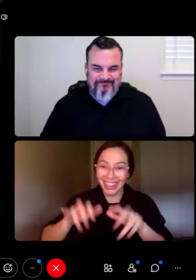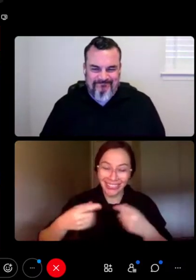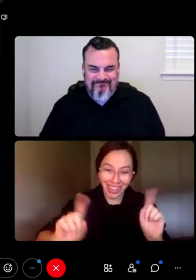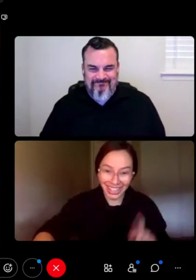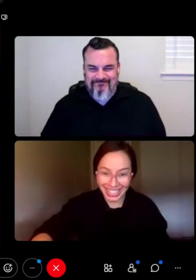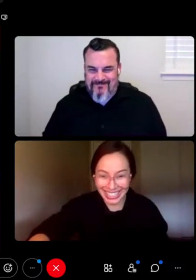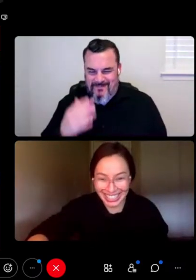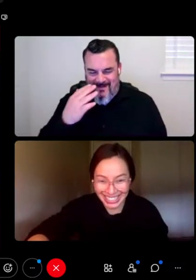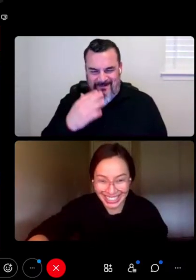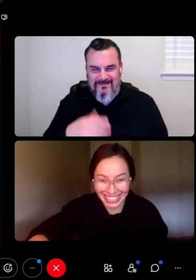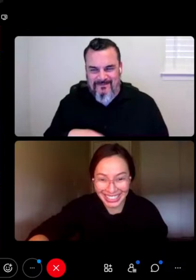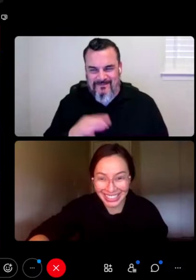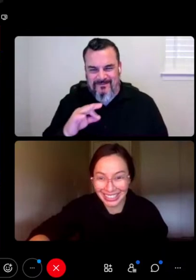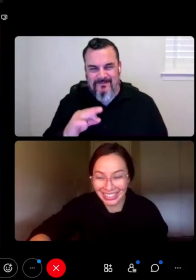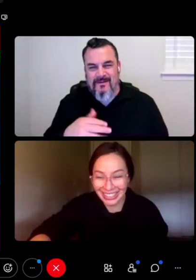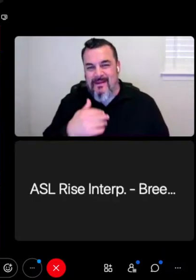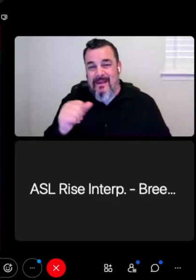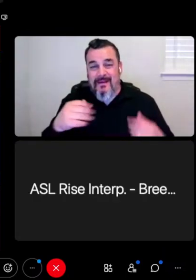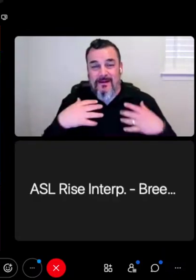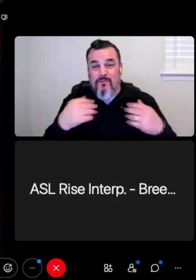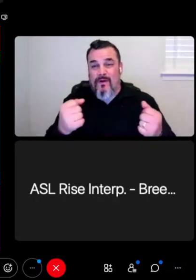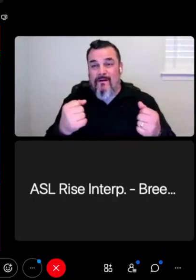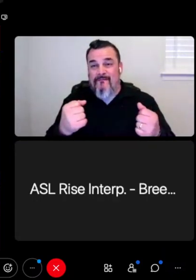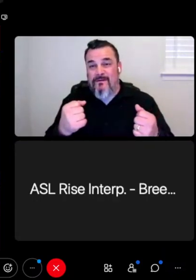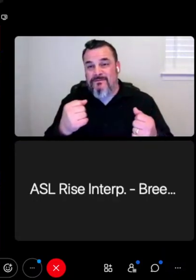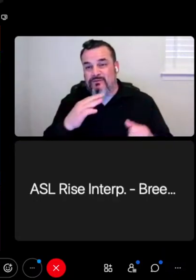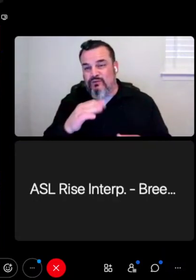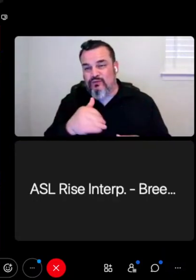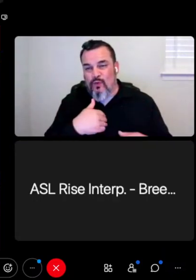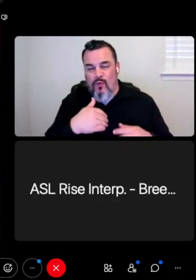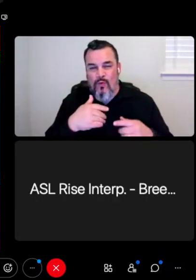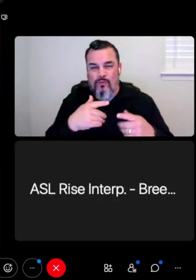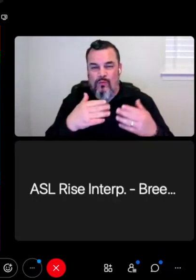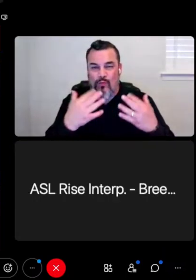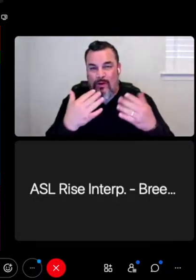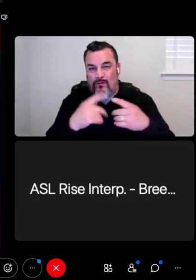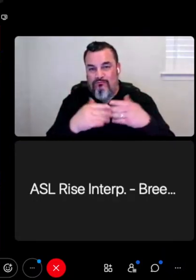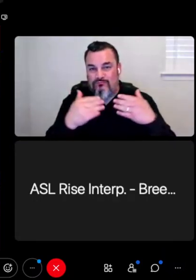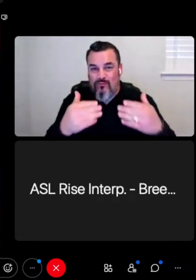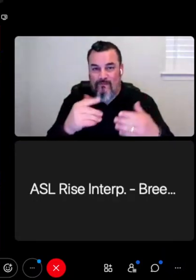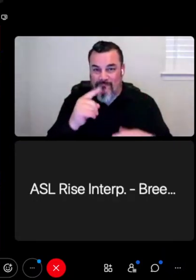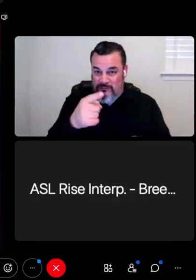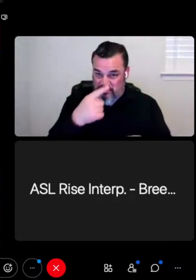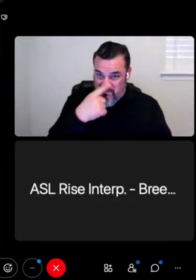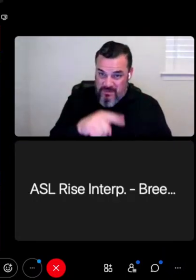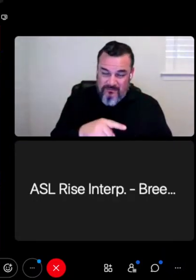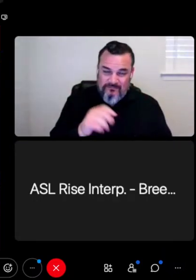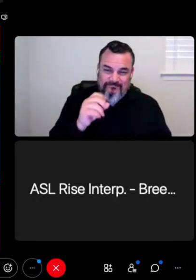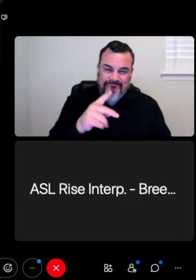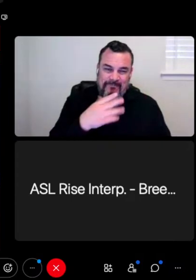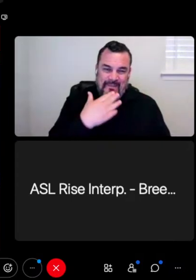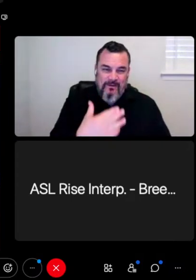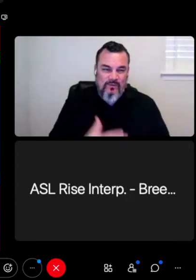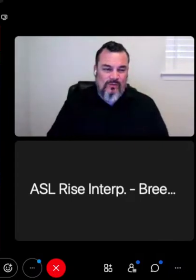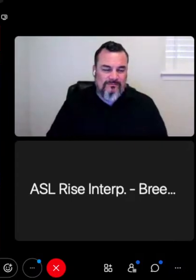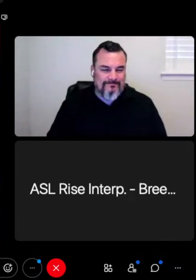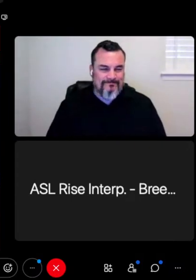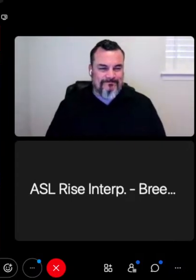not. Is there any brave soul waiting to go first? Do you mind, Dan? Thank you.